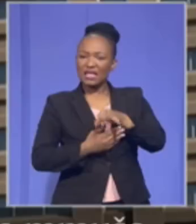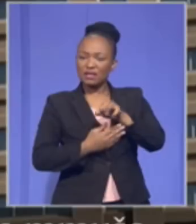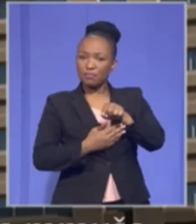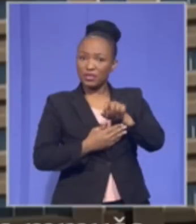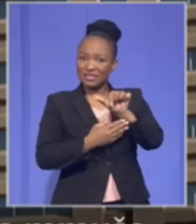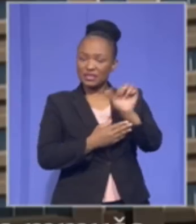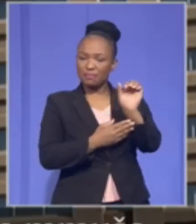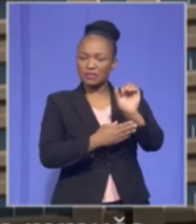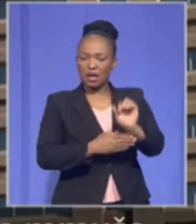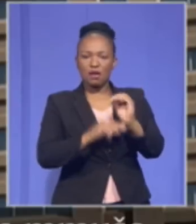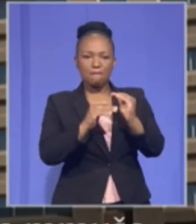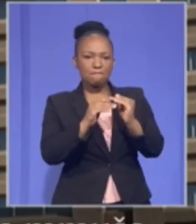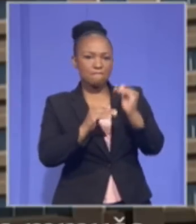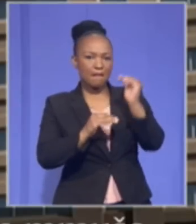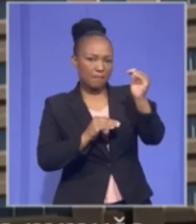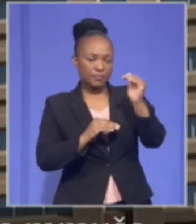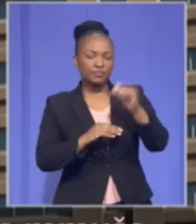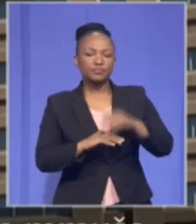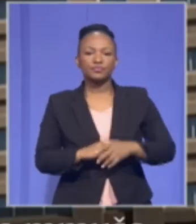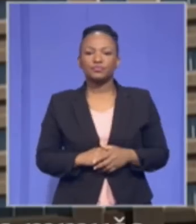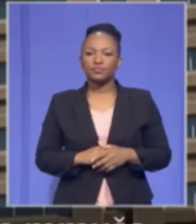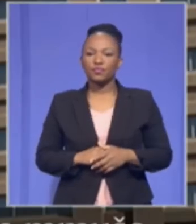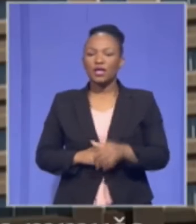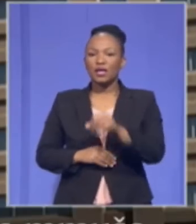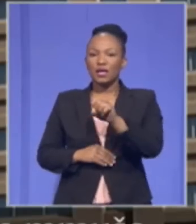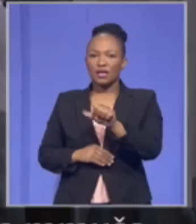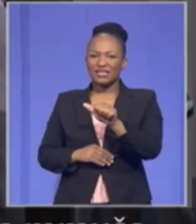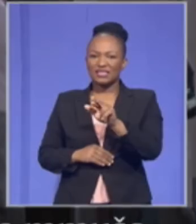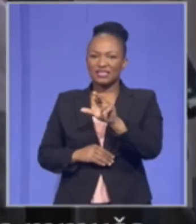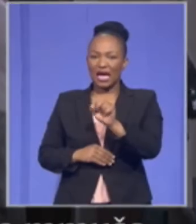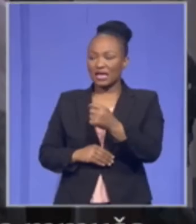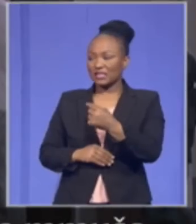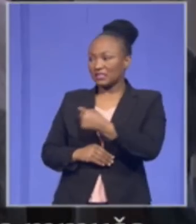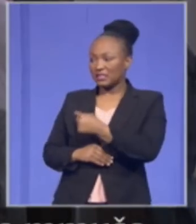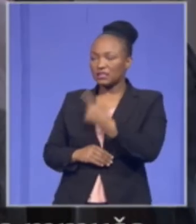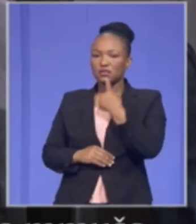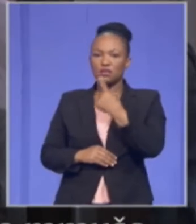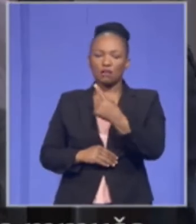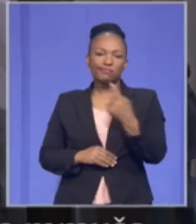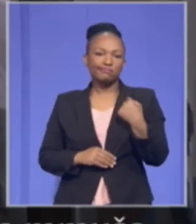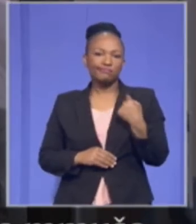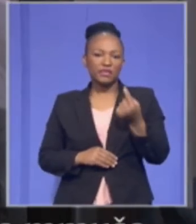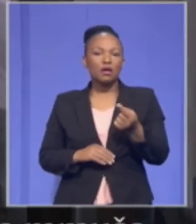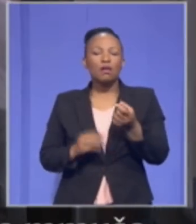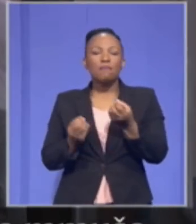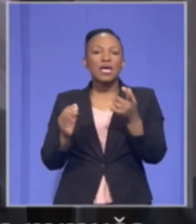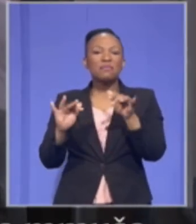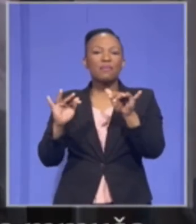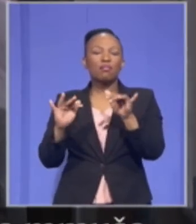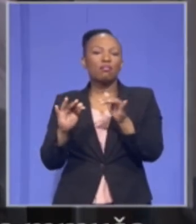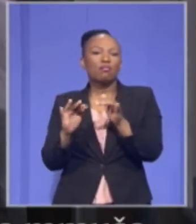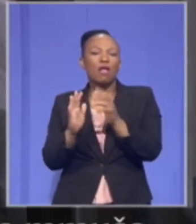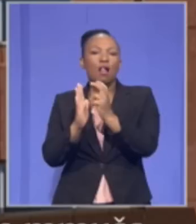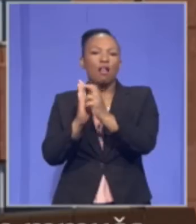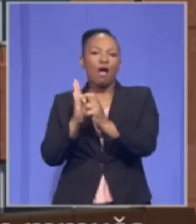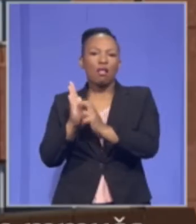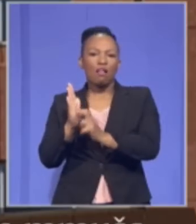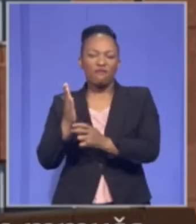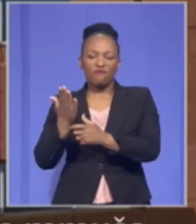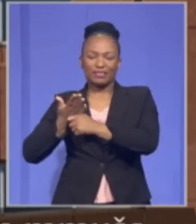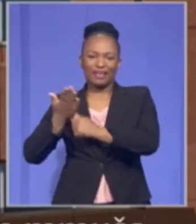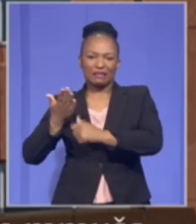13.6%. Ba ditirelo tša motšhelo Afrika Borwa ba re go se obamele molao ke mabaka a mangwe a dirago gore go